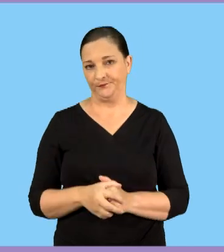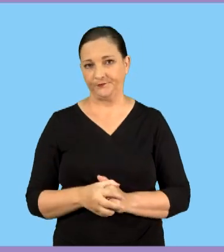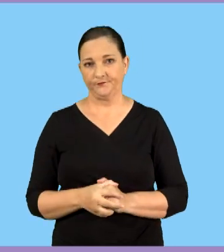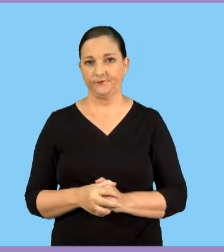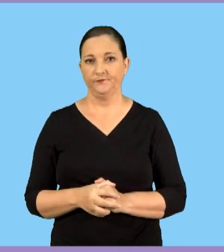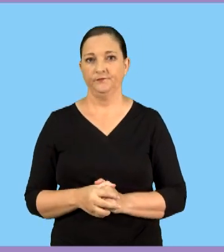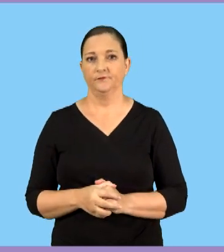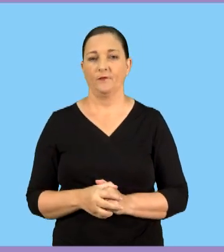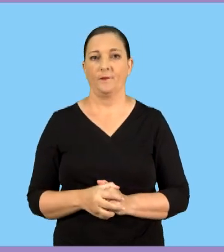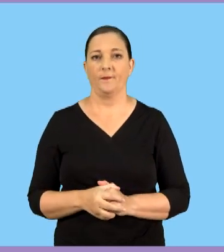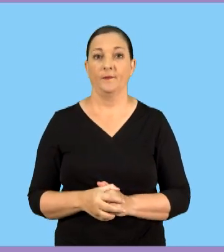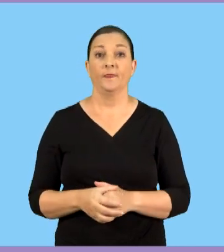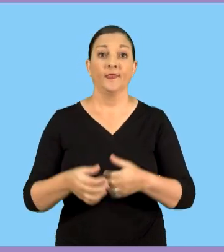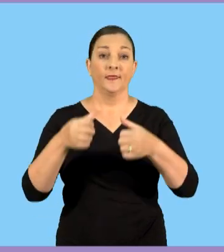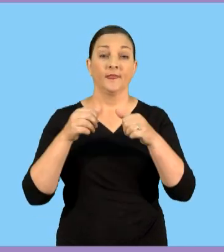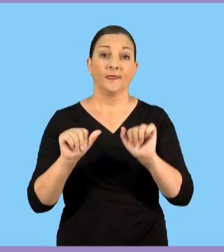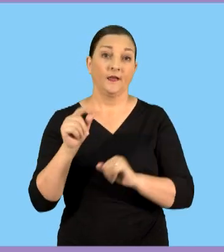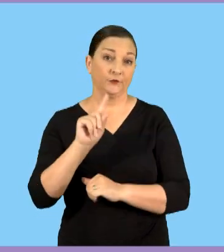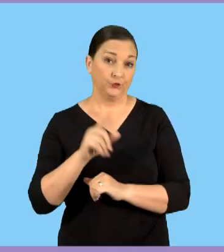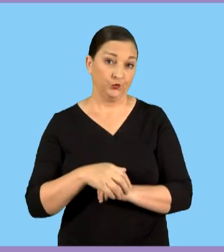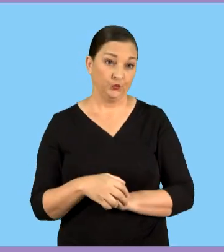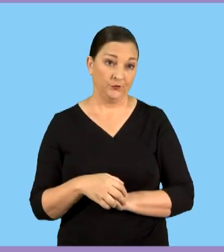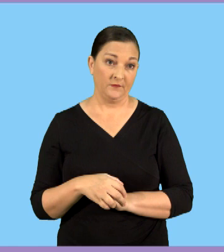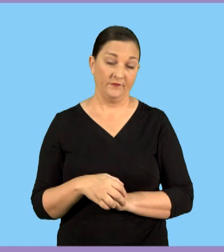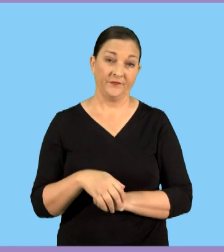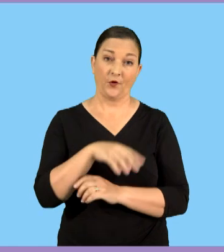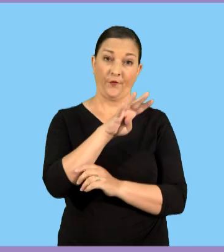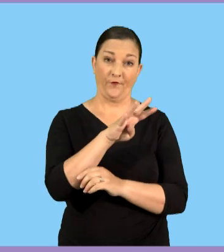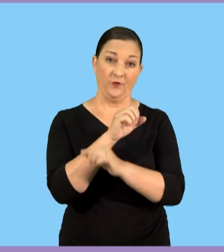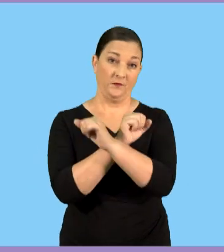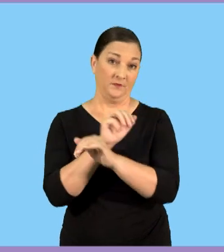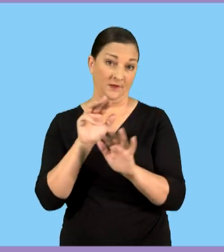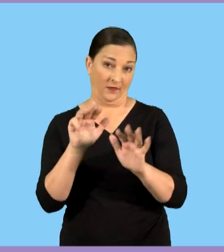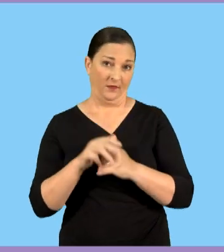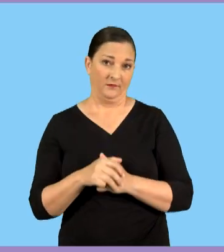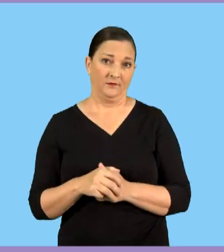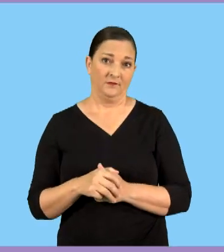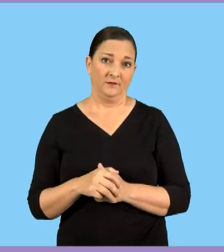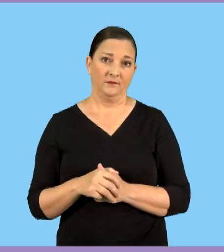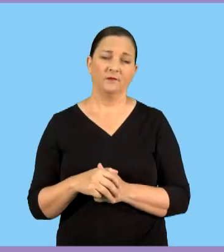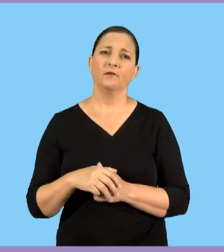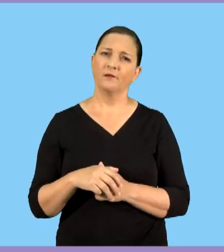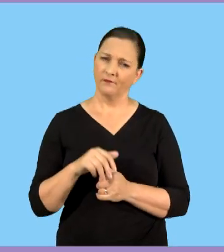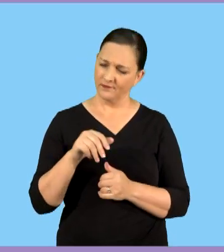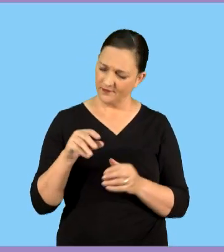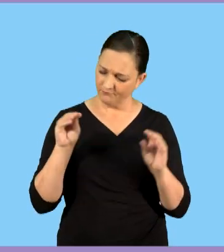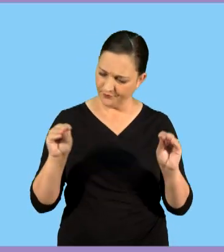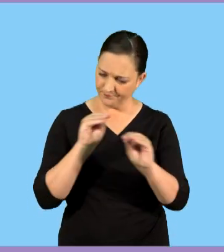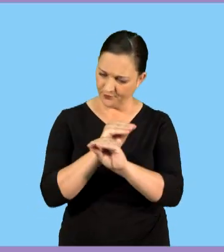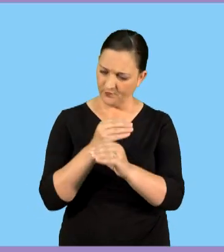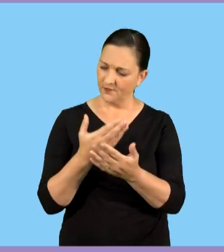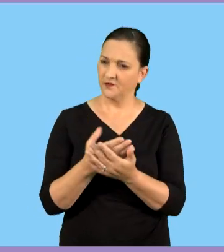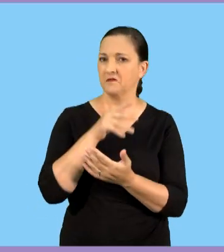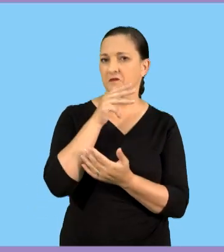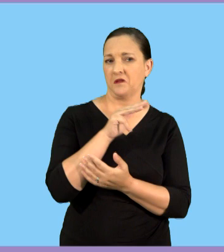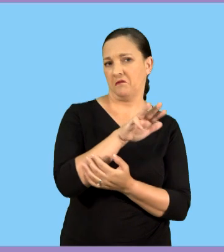our 42. The next one here is 4 multiplied by 9. Again, this is commutative.